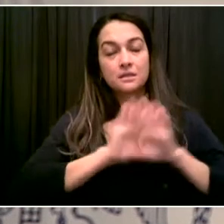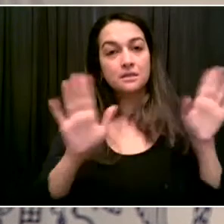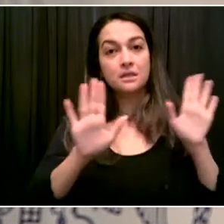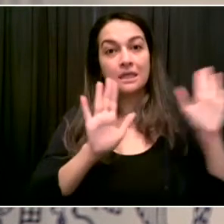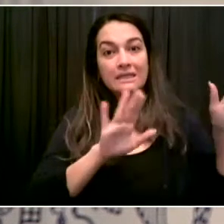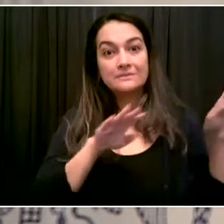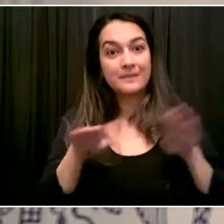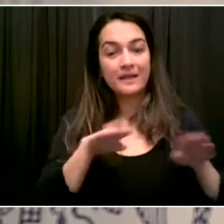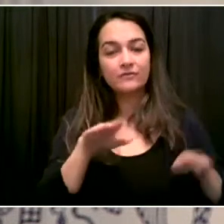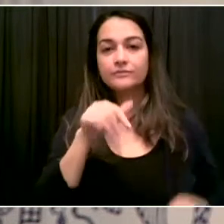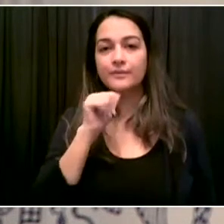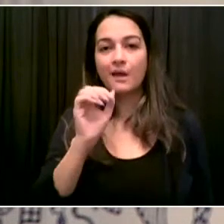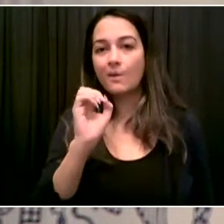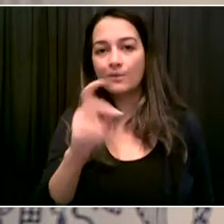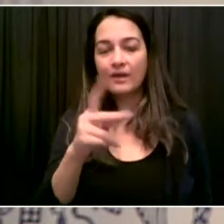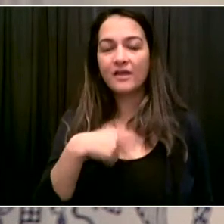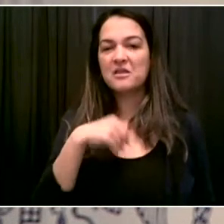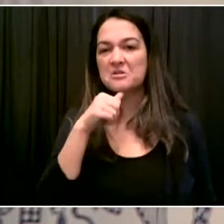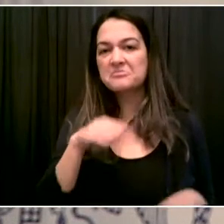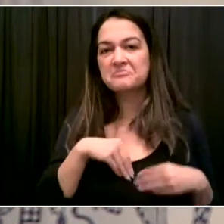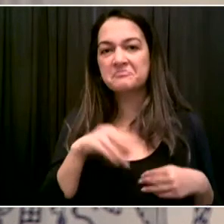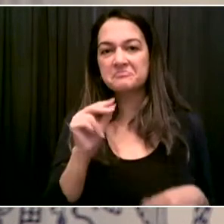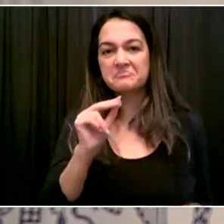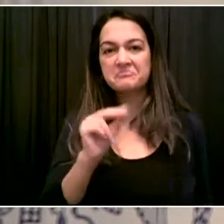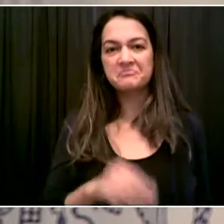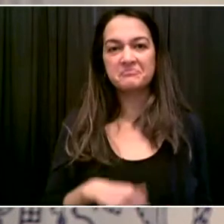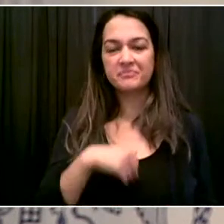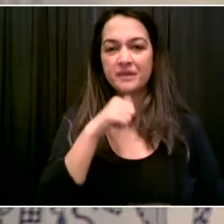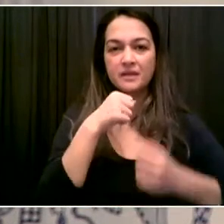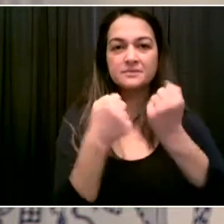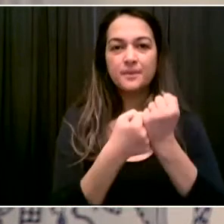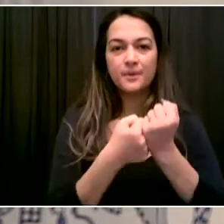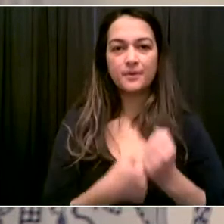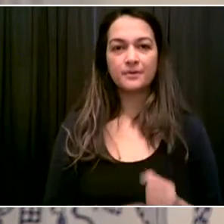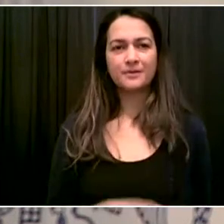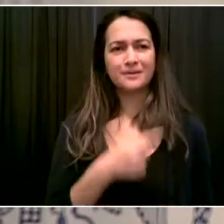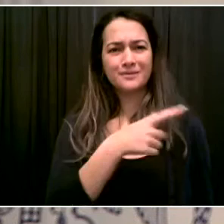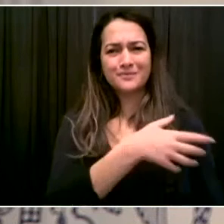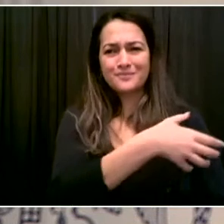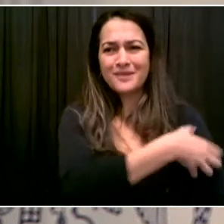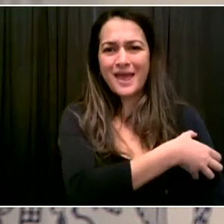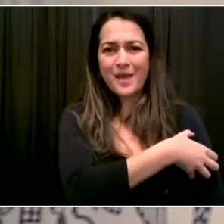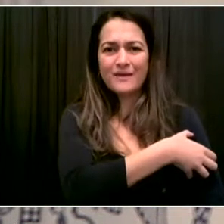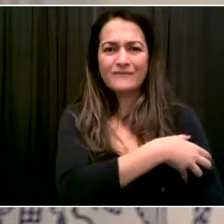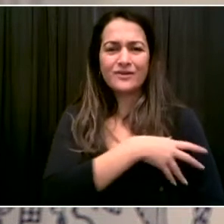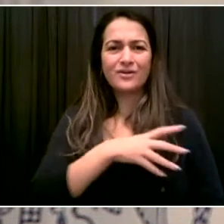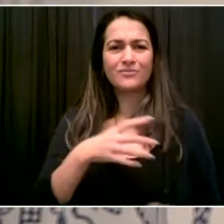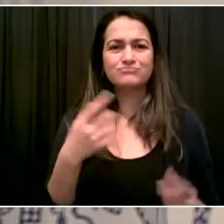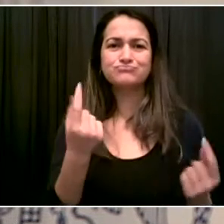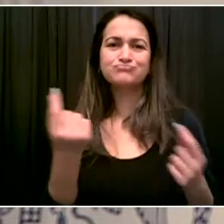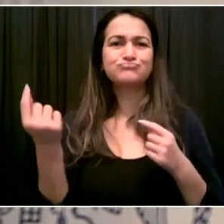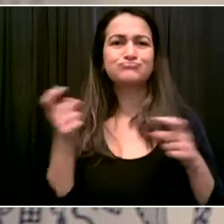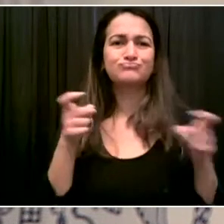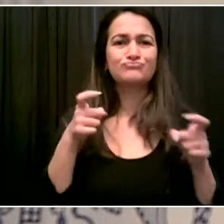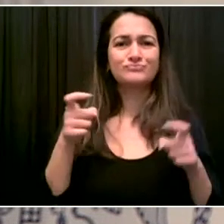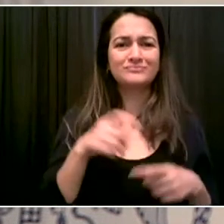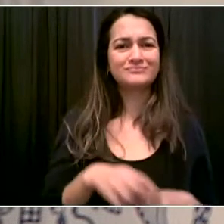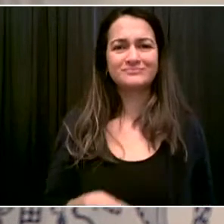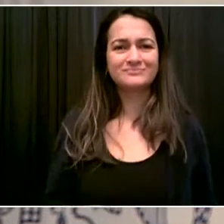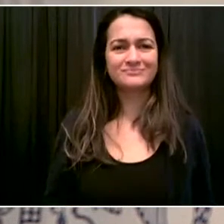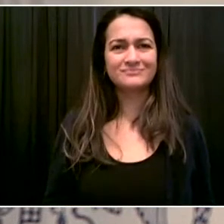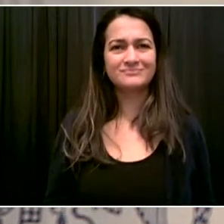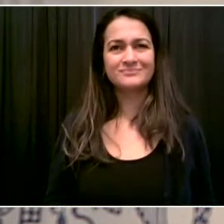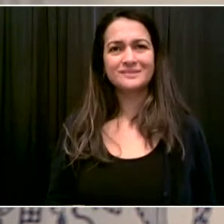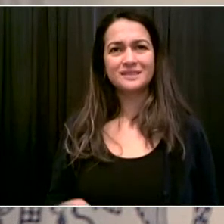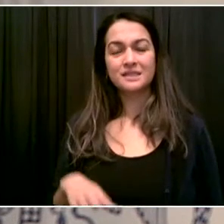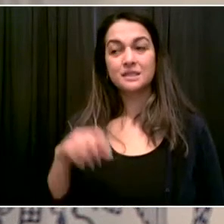powerful people in the United States of America, Chuck Schumer. Our own Chuck Schumer acts entirely differently than anything you've seen with